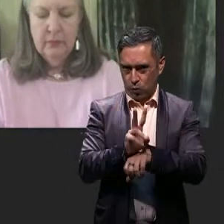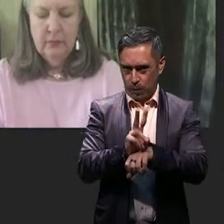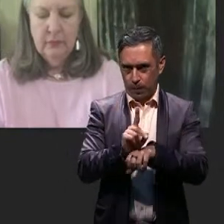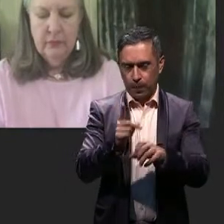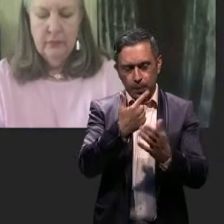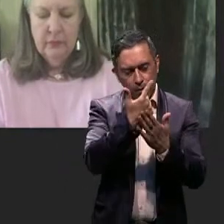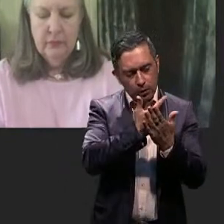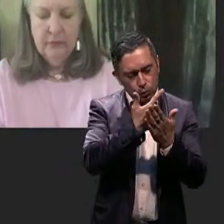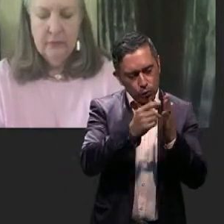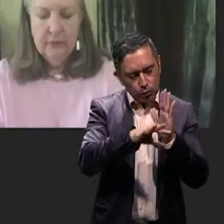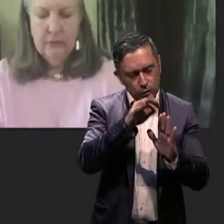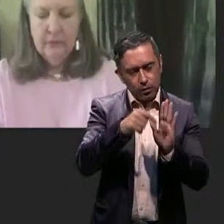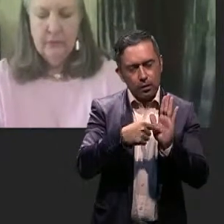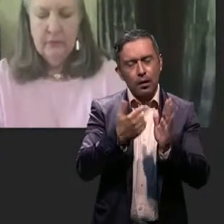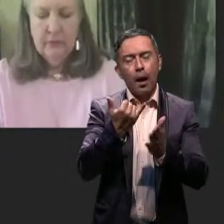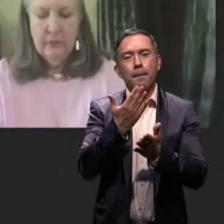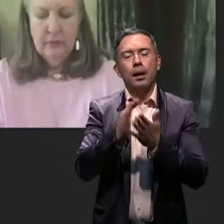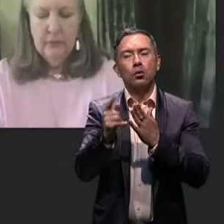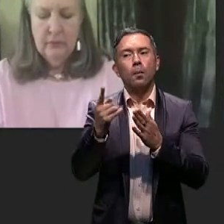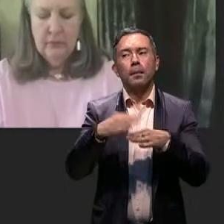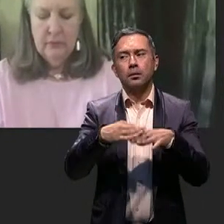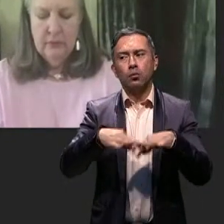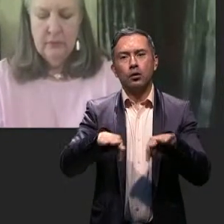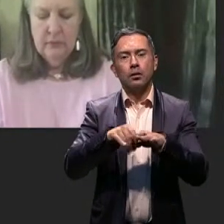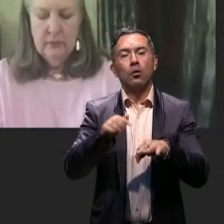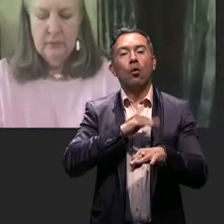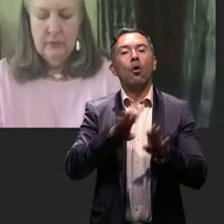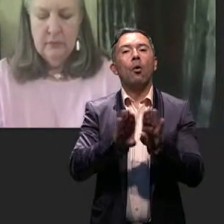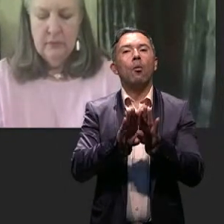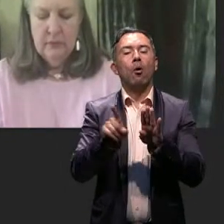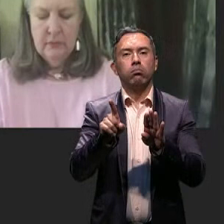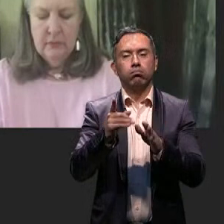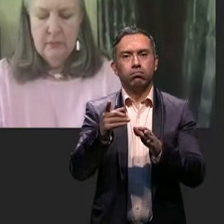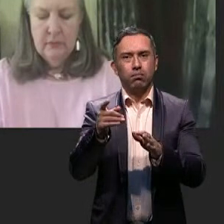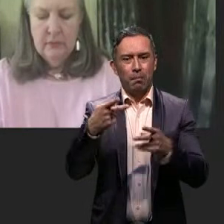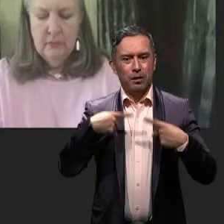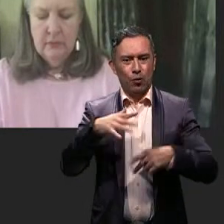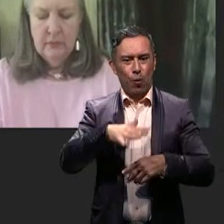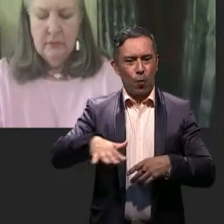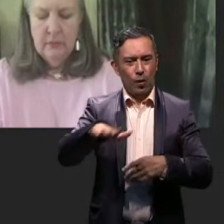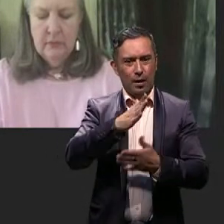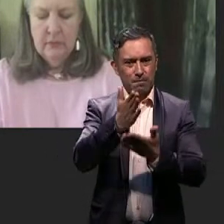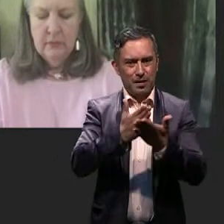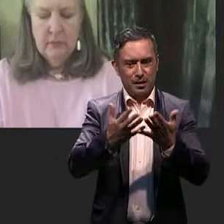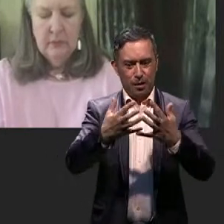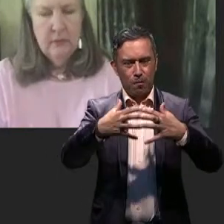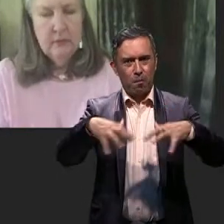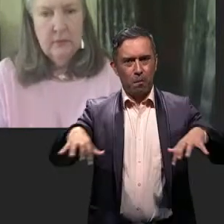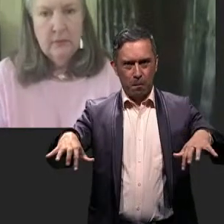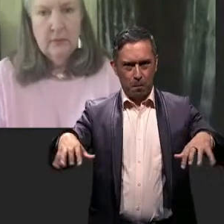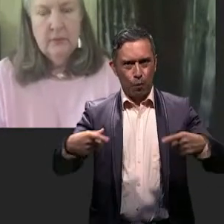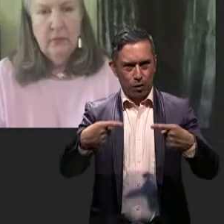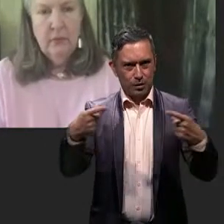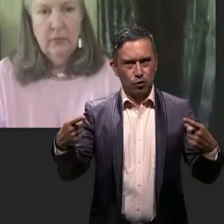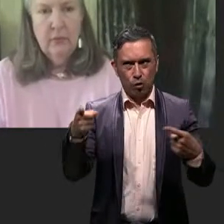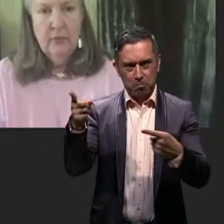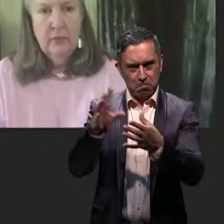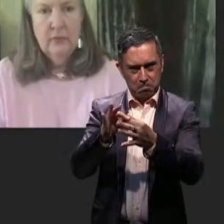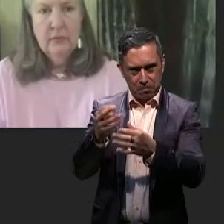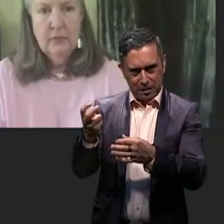these results? And besides, you are mentioning something very important, which is polarization. And I would